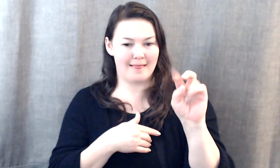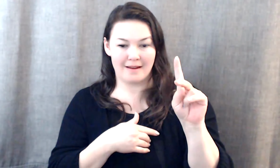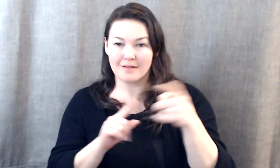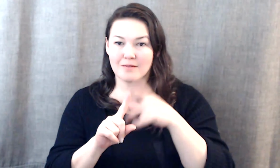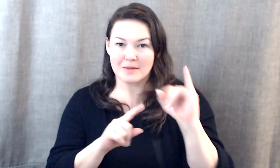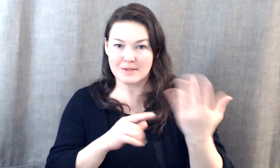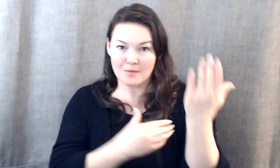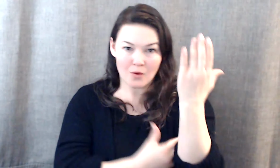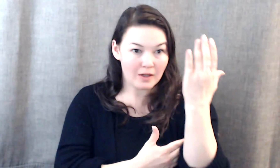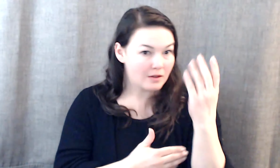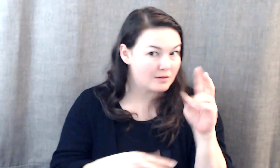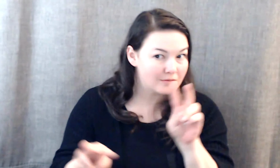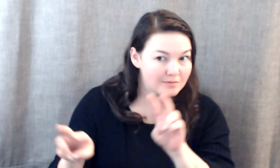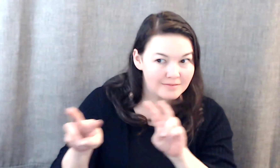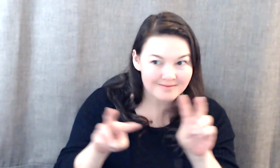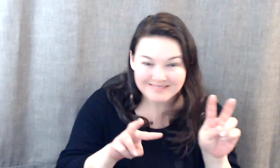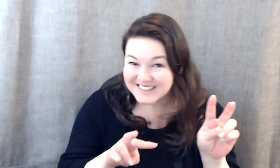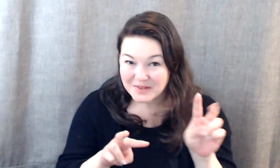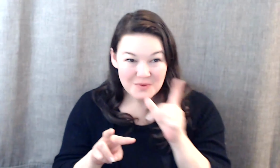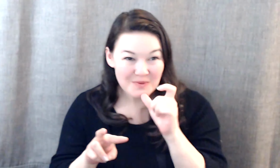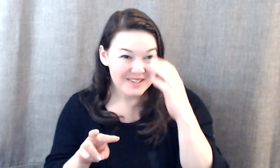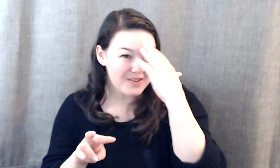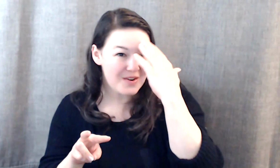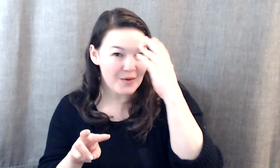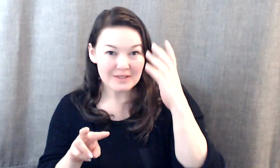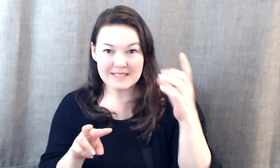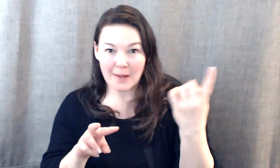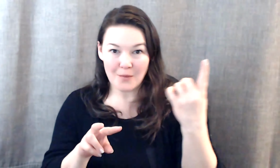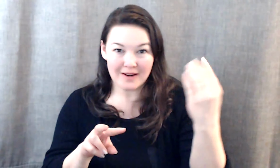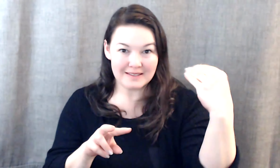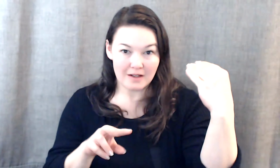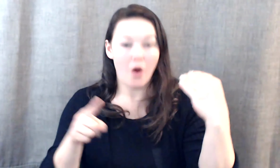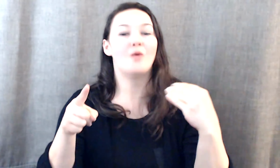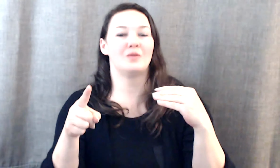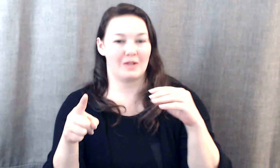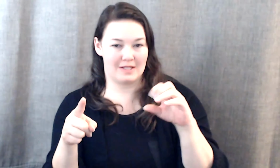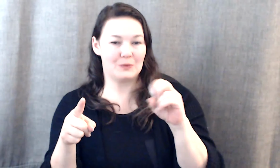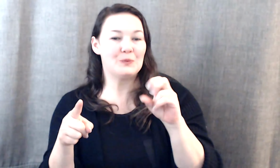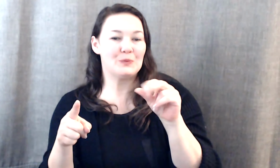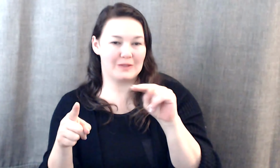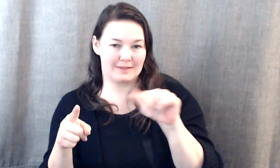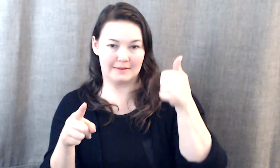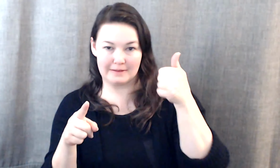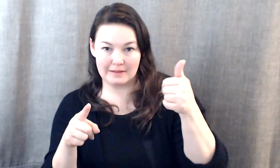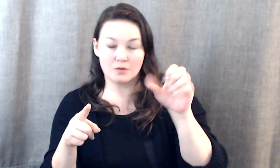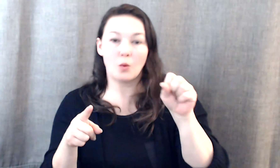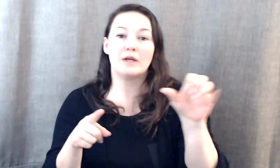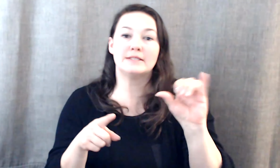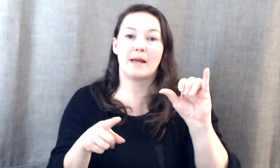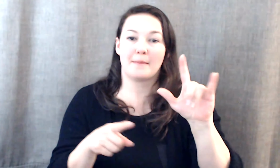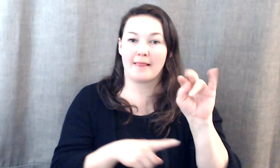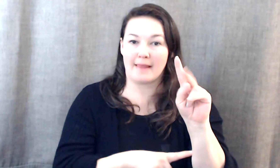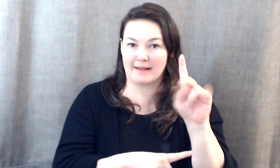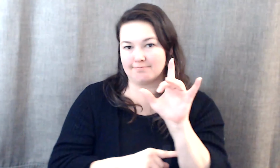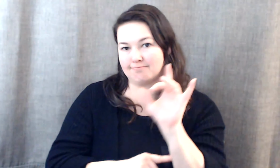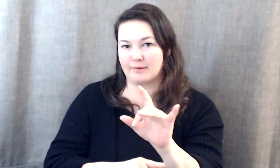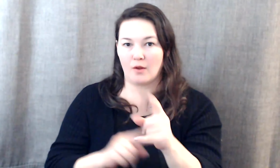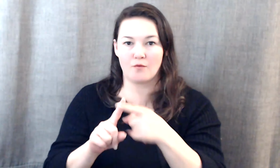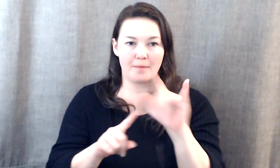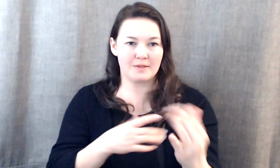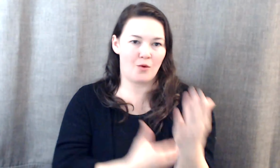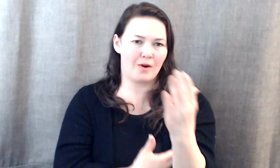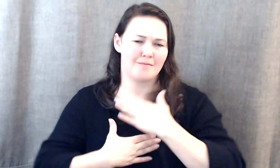for some affirmation from my colleagues. Yes, okay, same link from this morning. It's been a pleasure